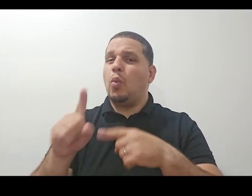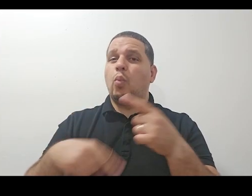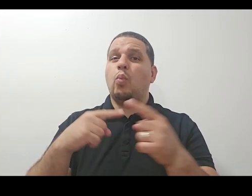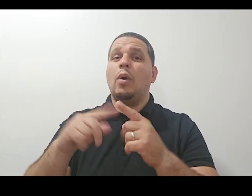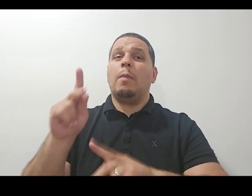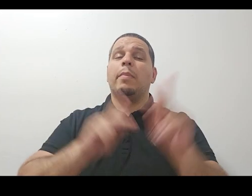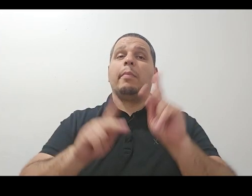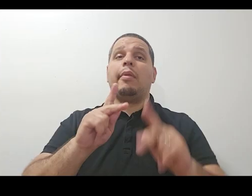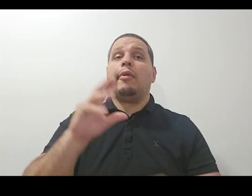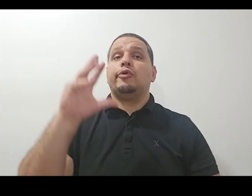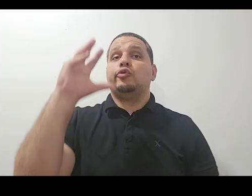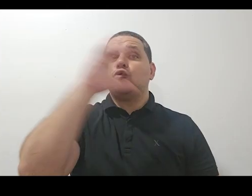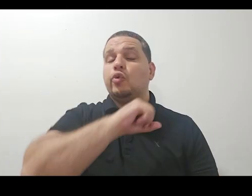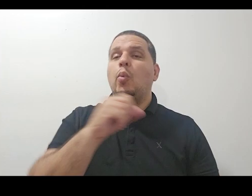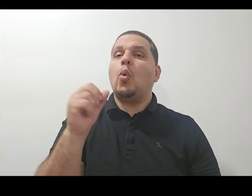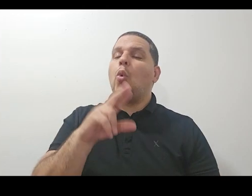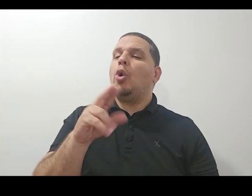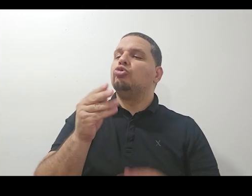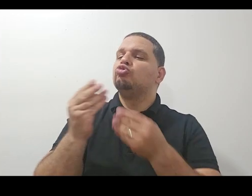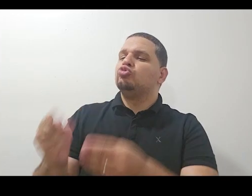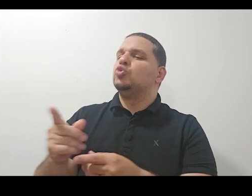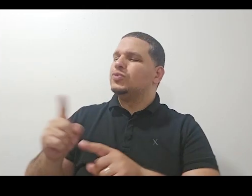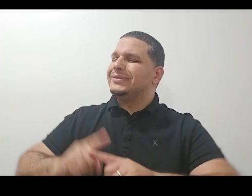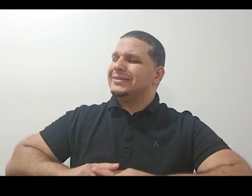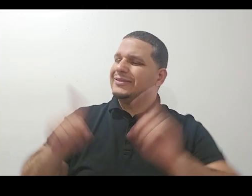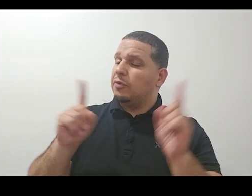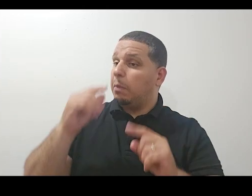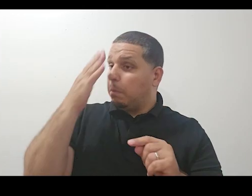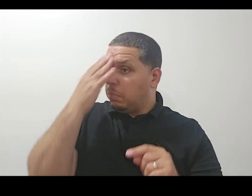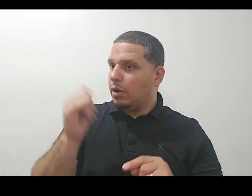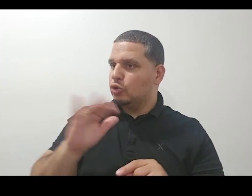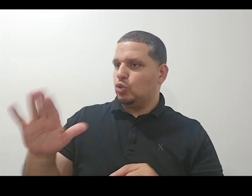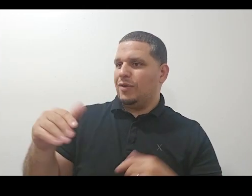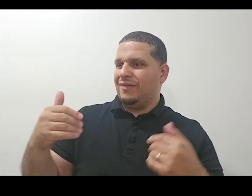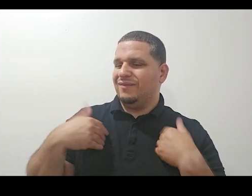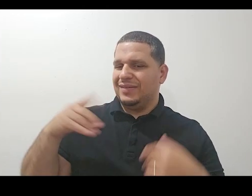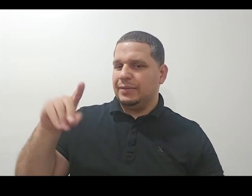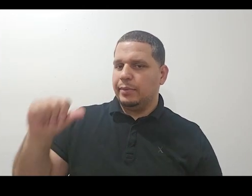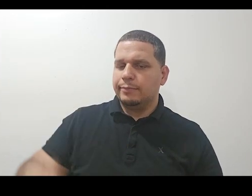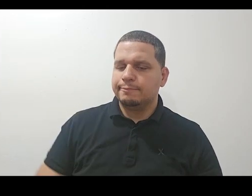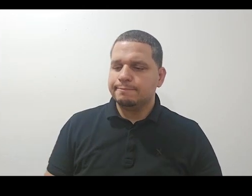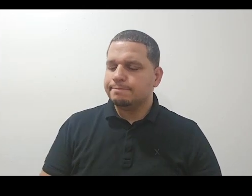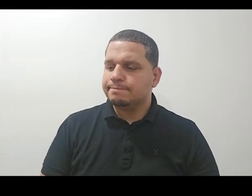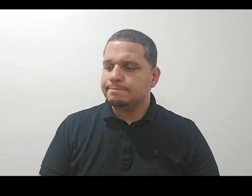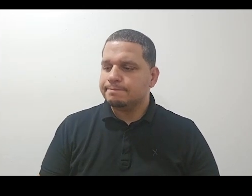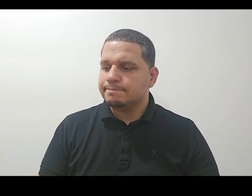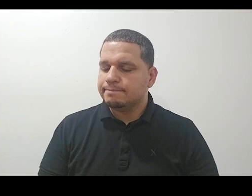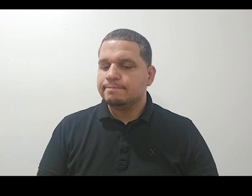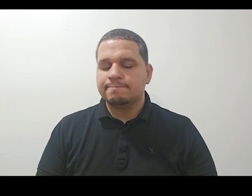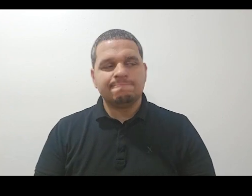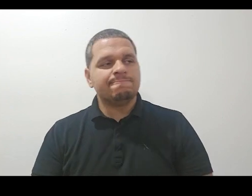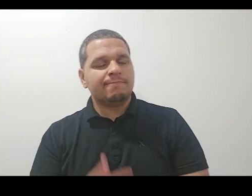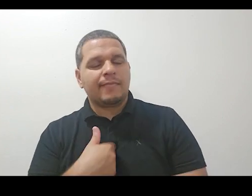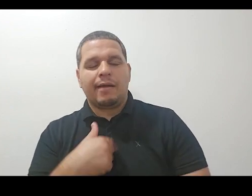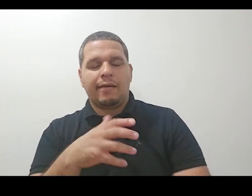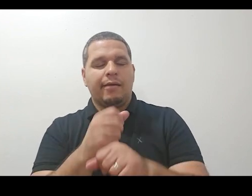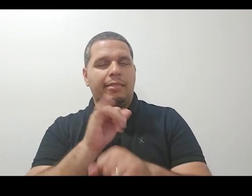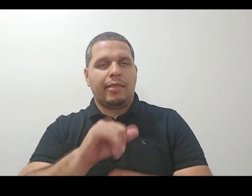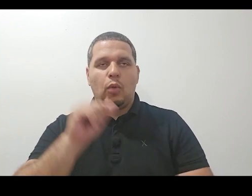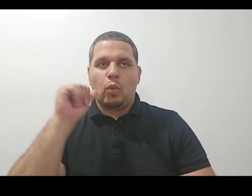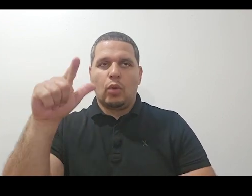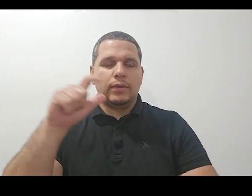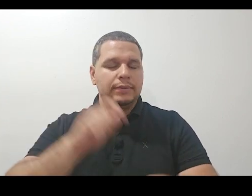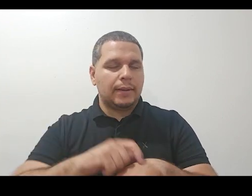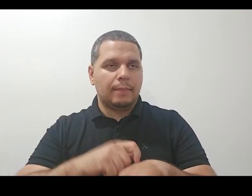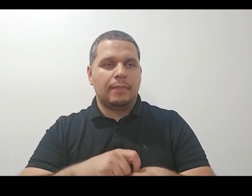when people make assumptions or treat you differently because of your disability? I get that